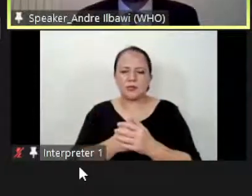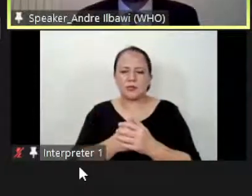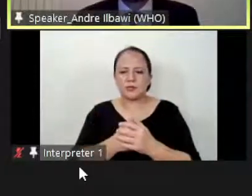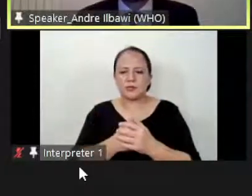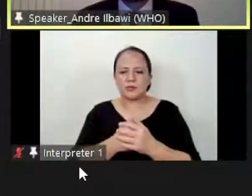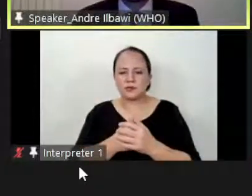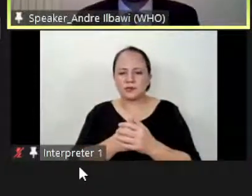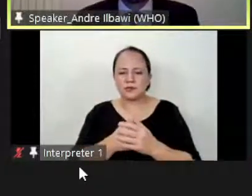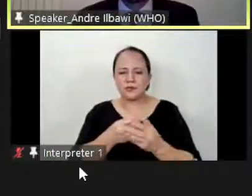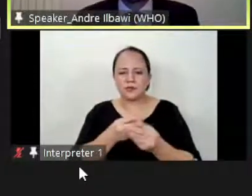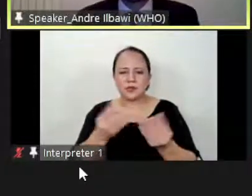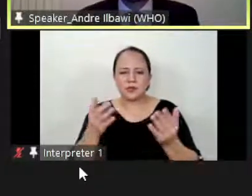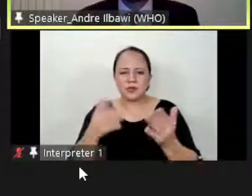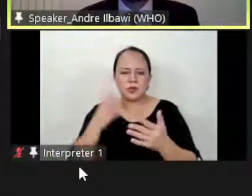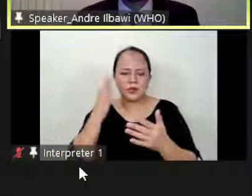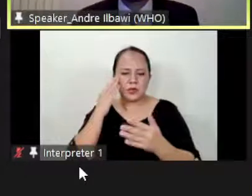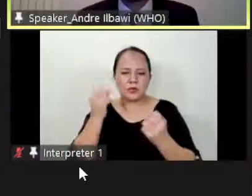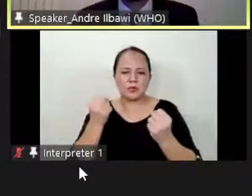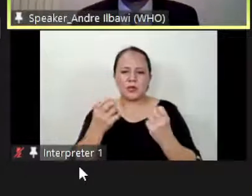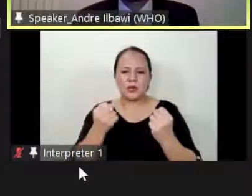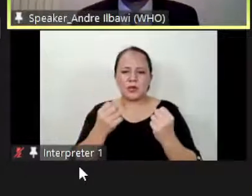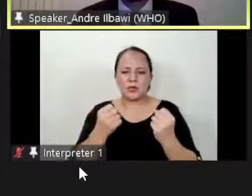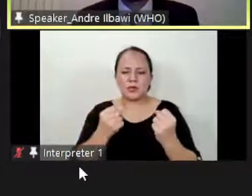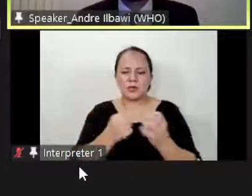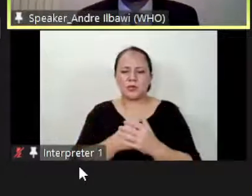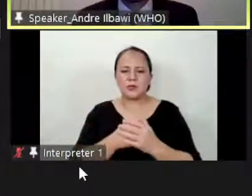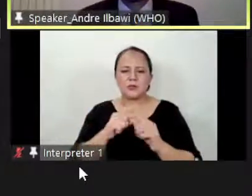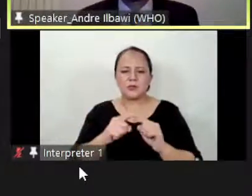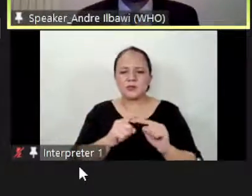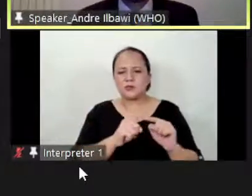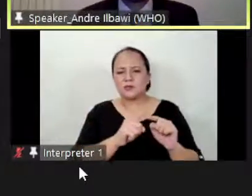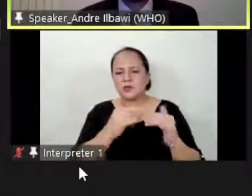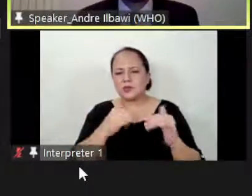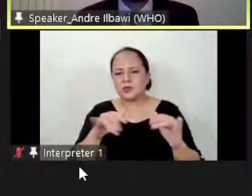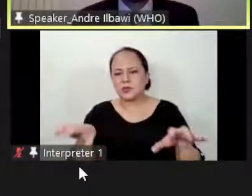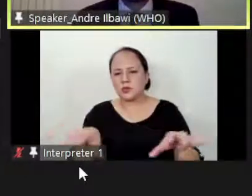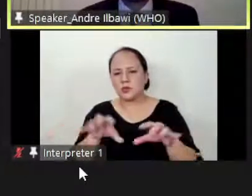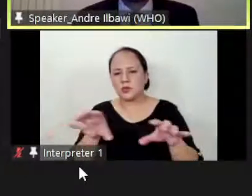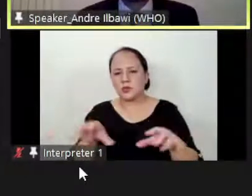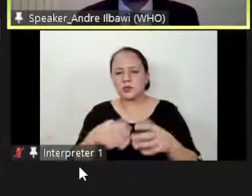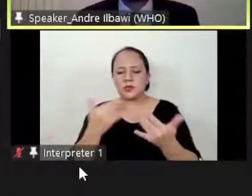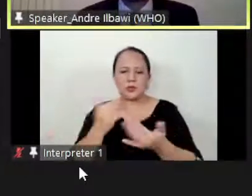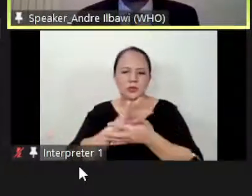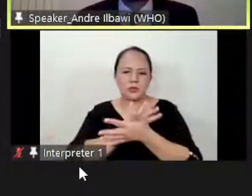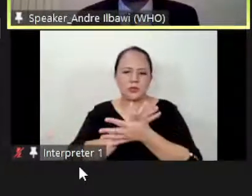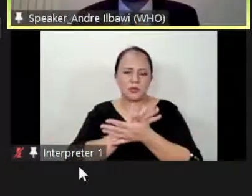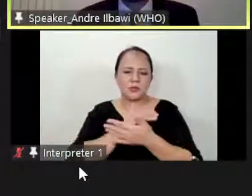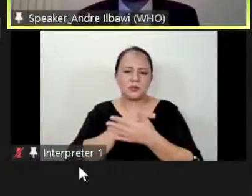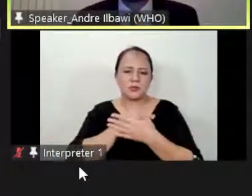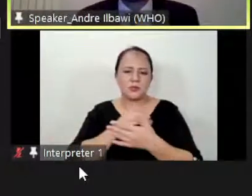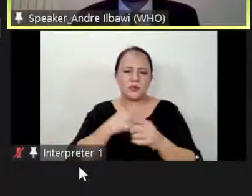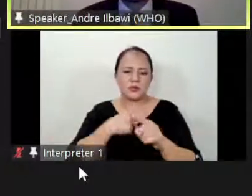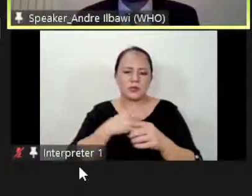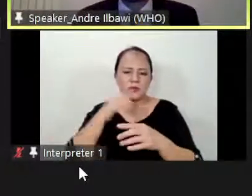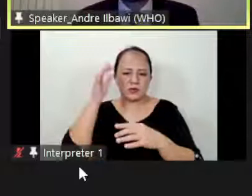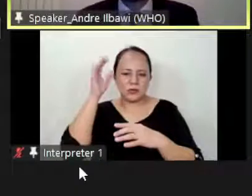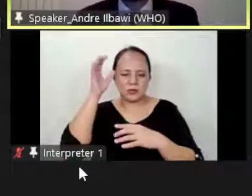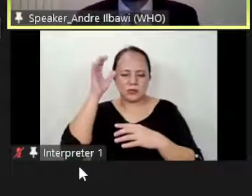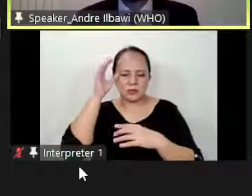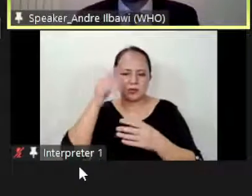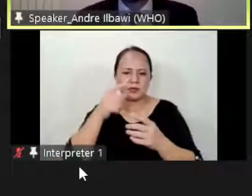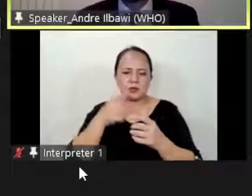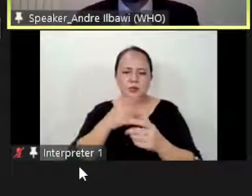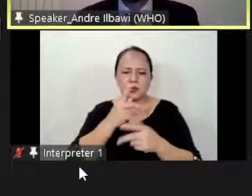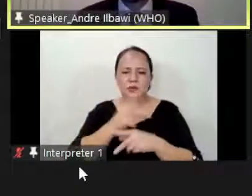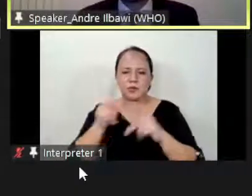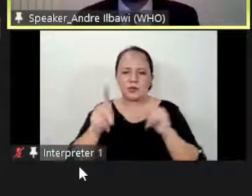and providers that we know many of whom are tirelessly working through COVID to drive forward the cancer agenda and to care for people